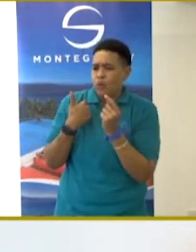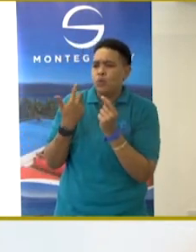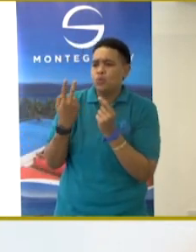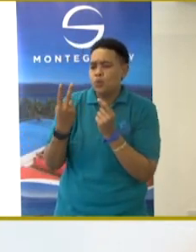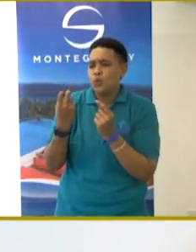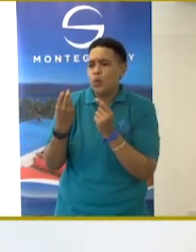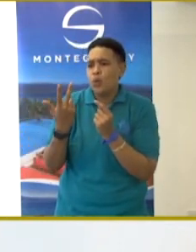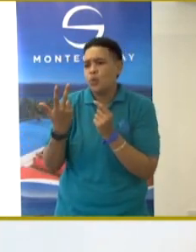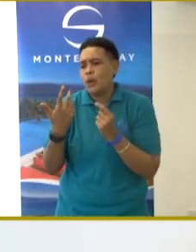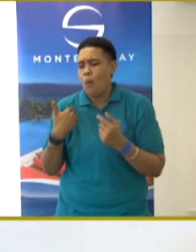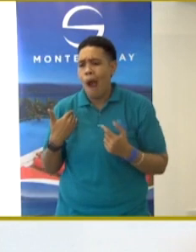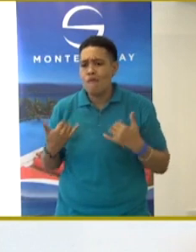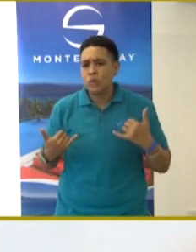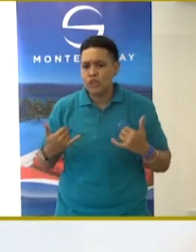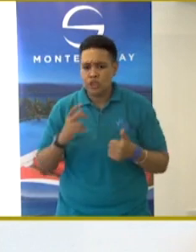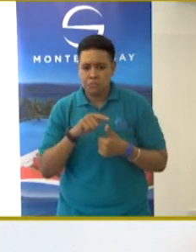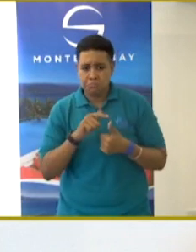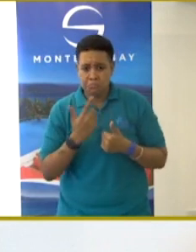have.